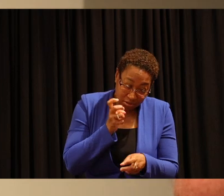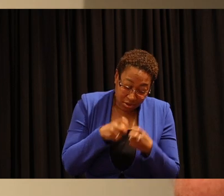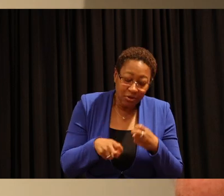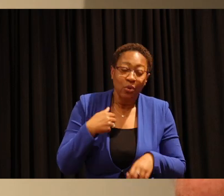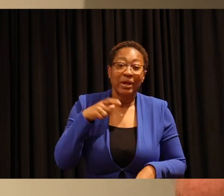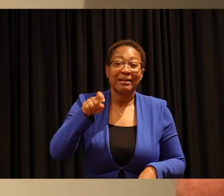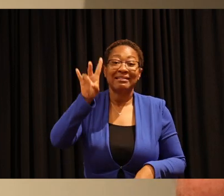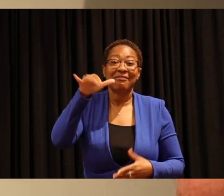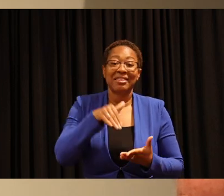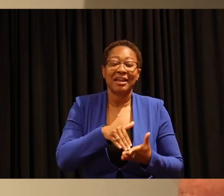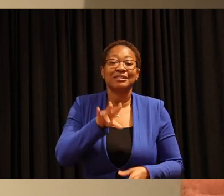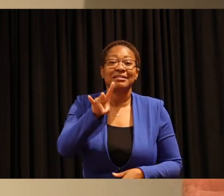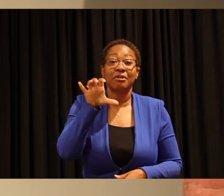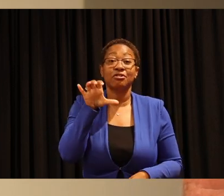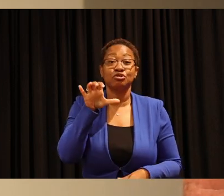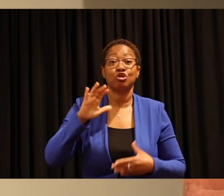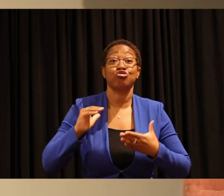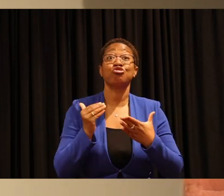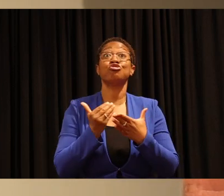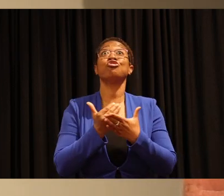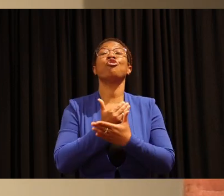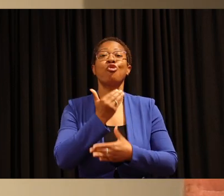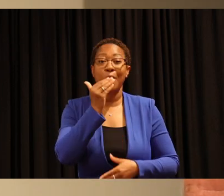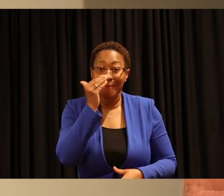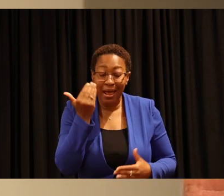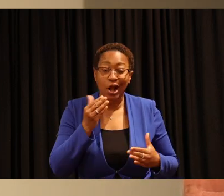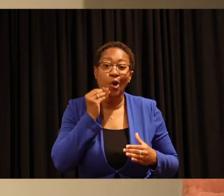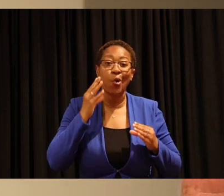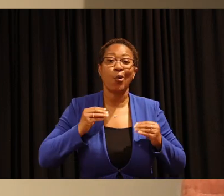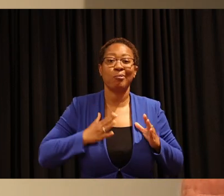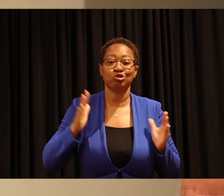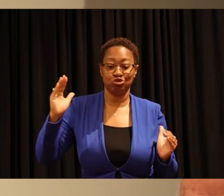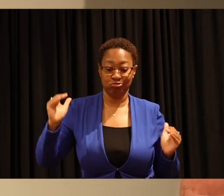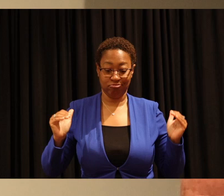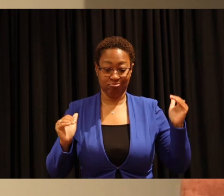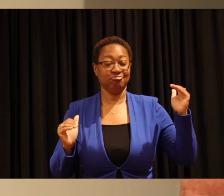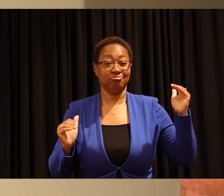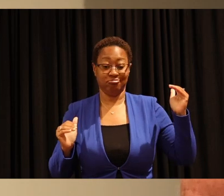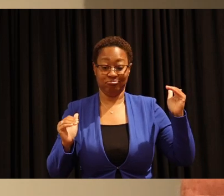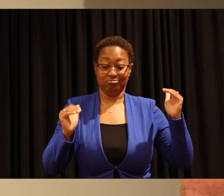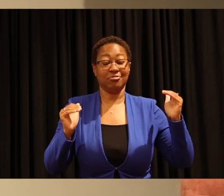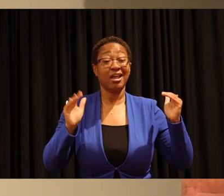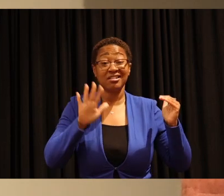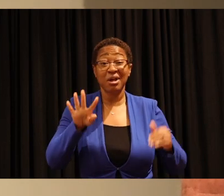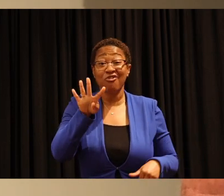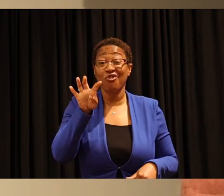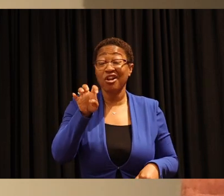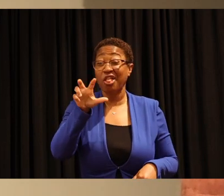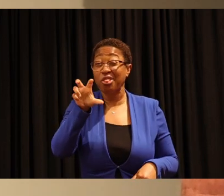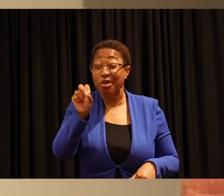need 7,700 new Black homeowners in Kent County to close the gap, which is about